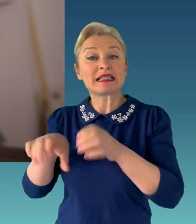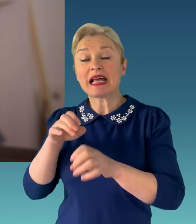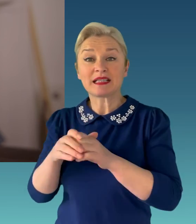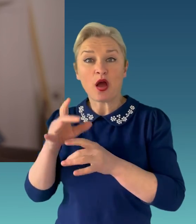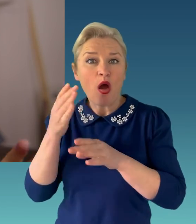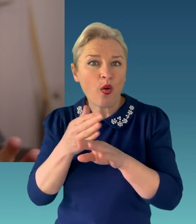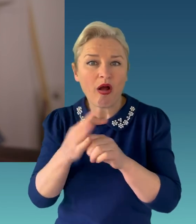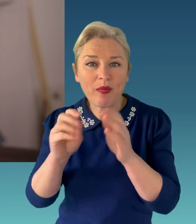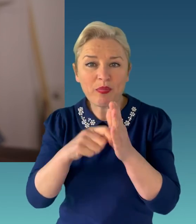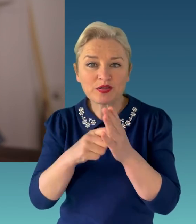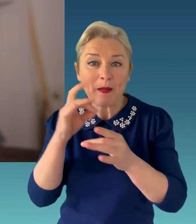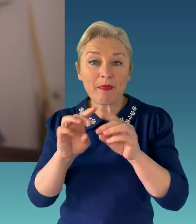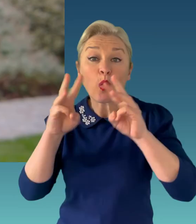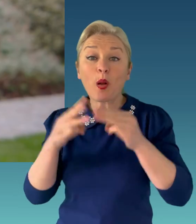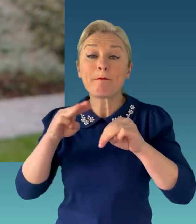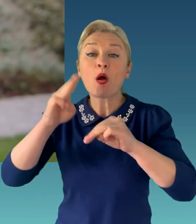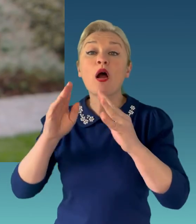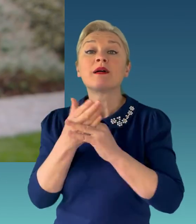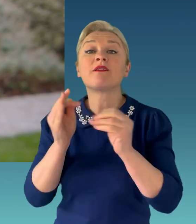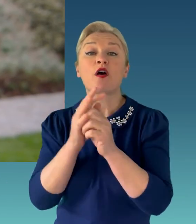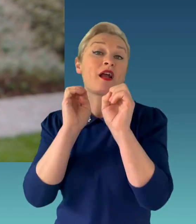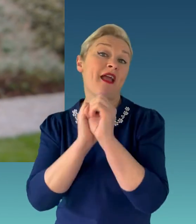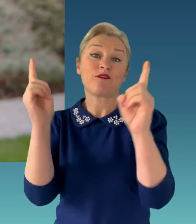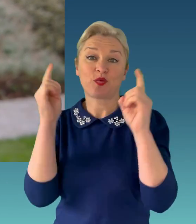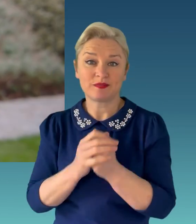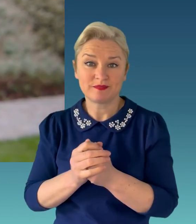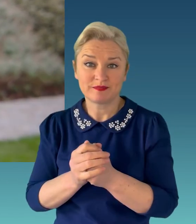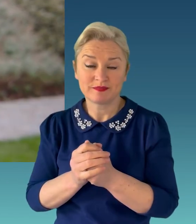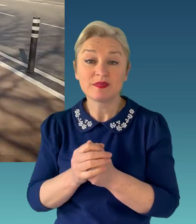more accessible for everyone. Check out our